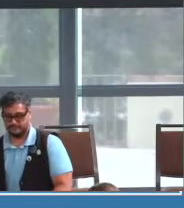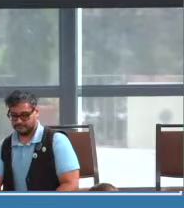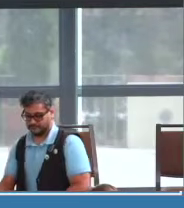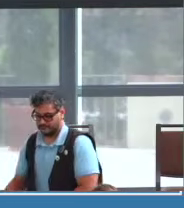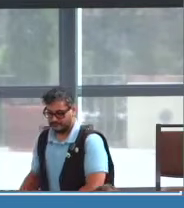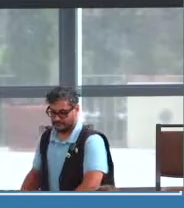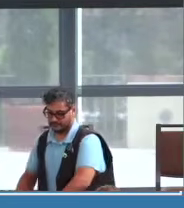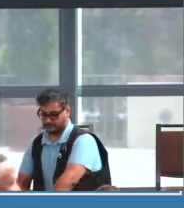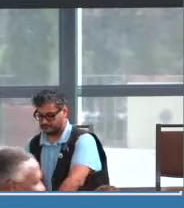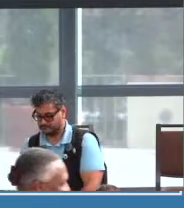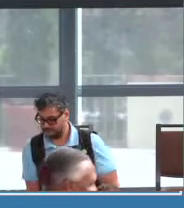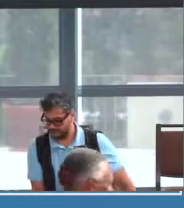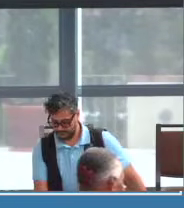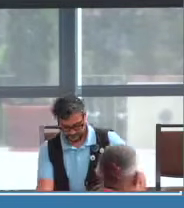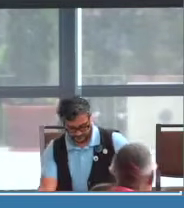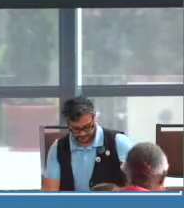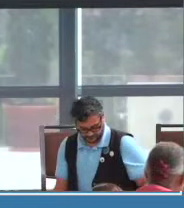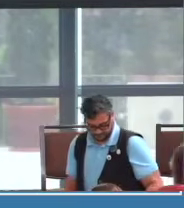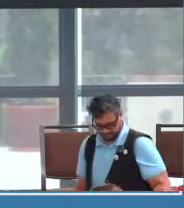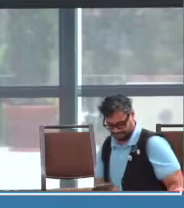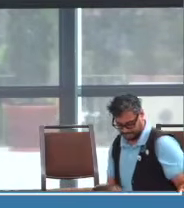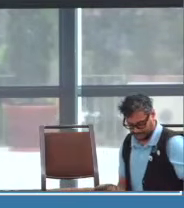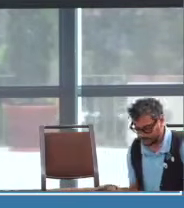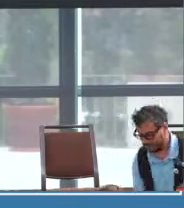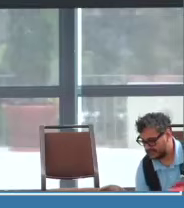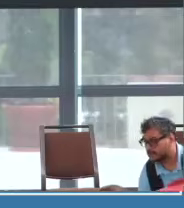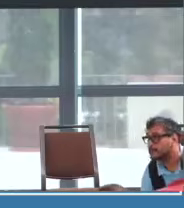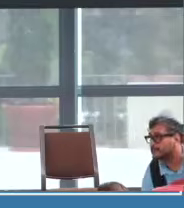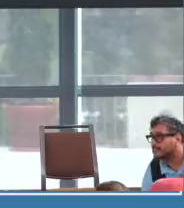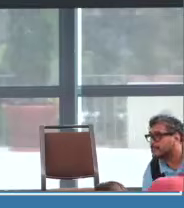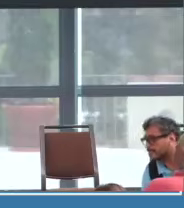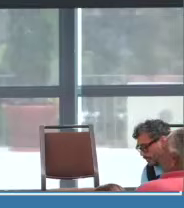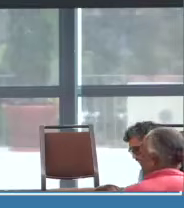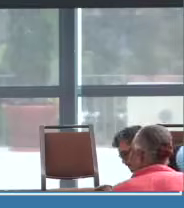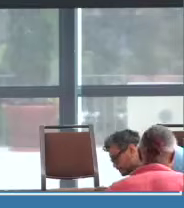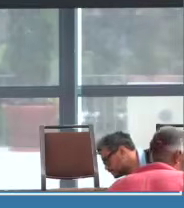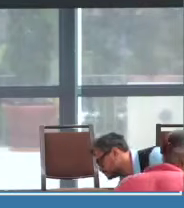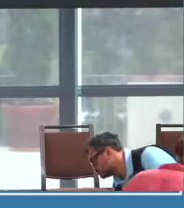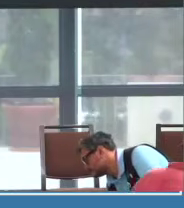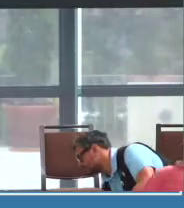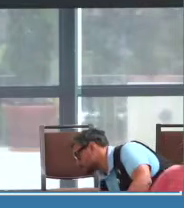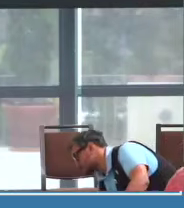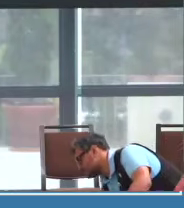to our seats, hope everyone enjoyed lunch. Had a little